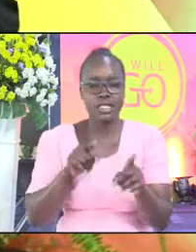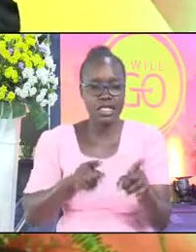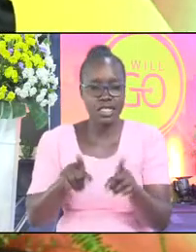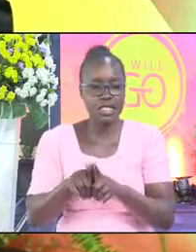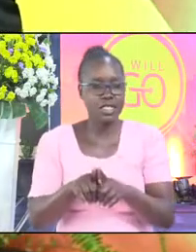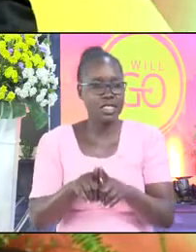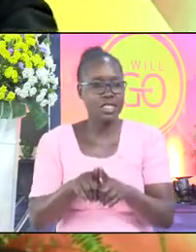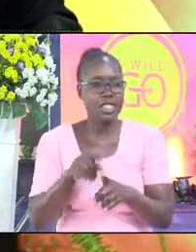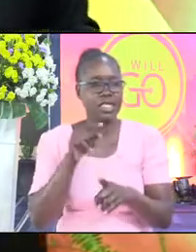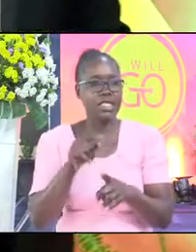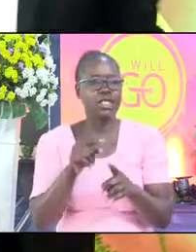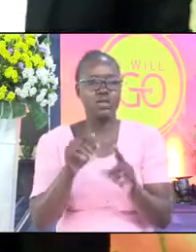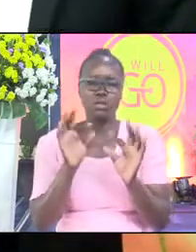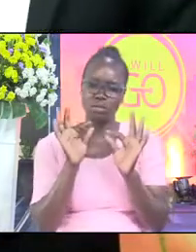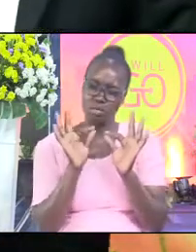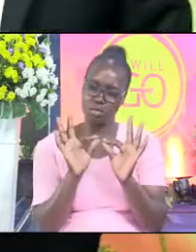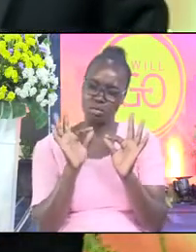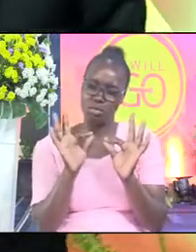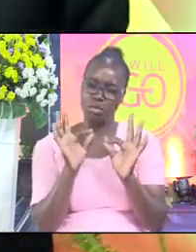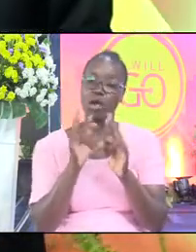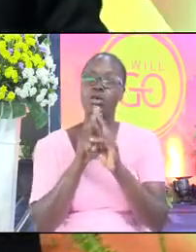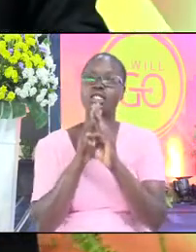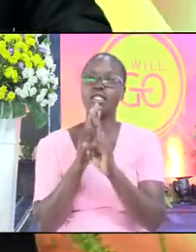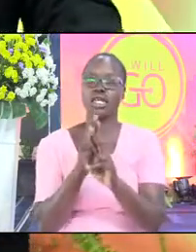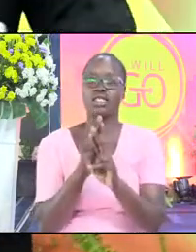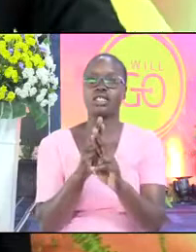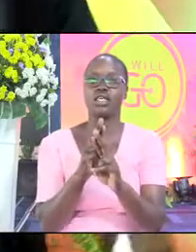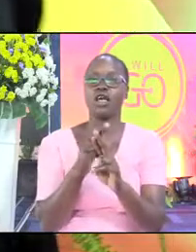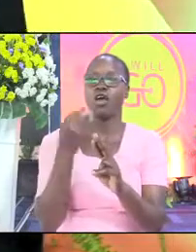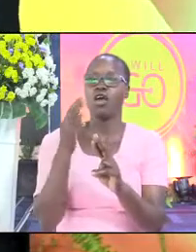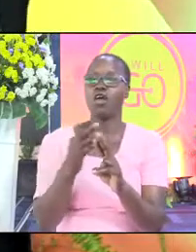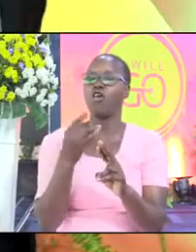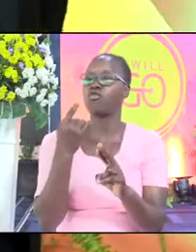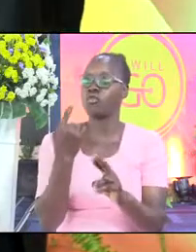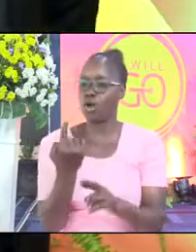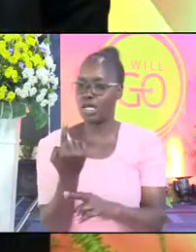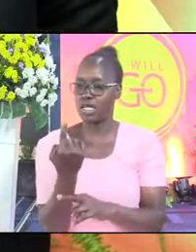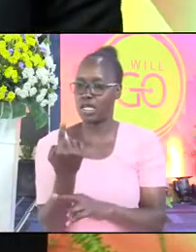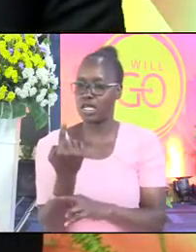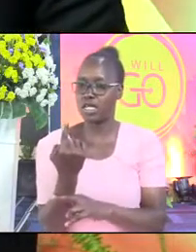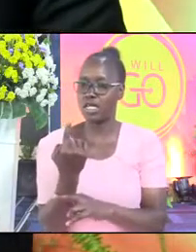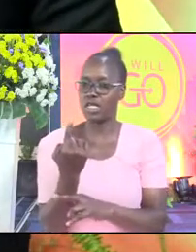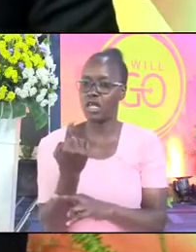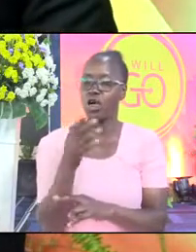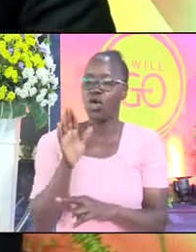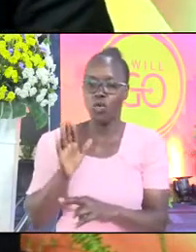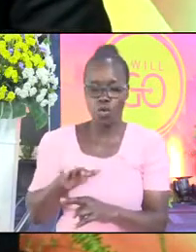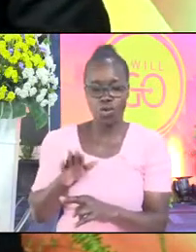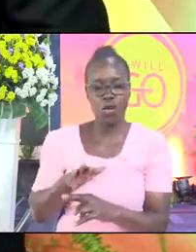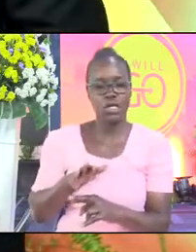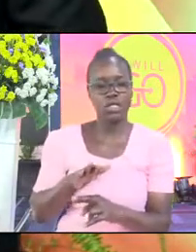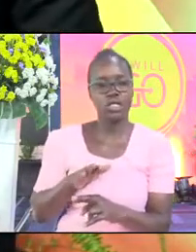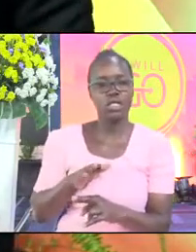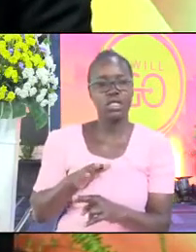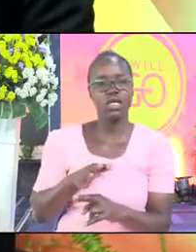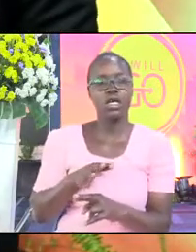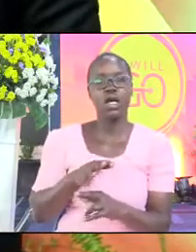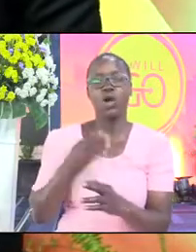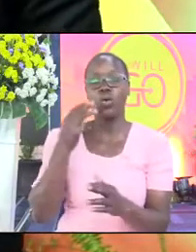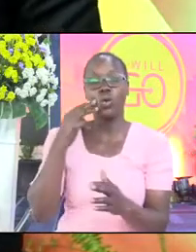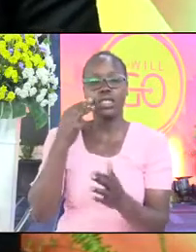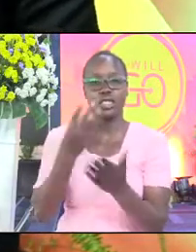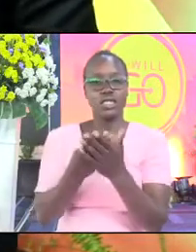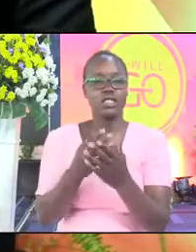was the outstanding result of one woman's